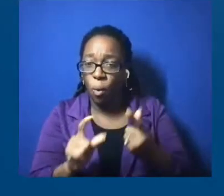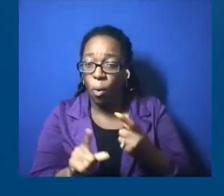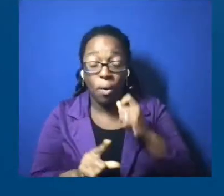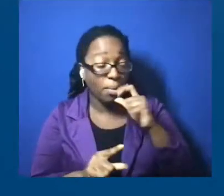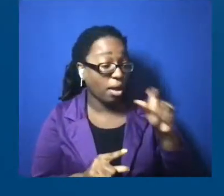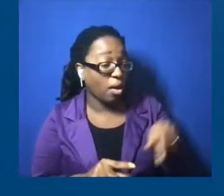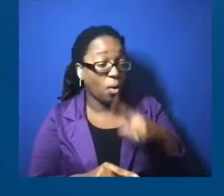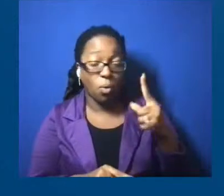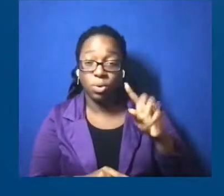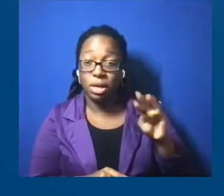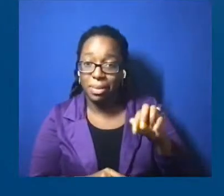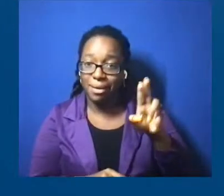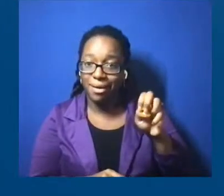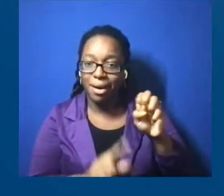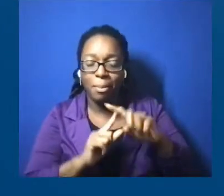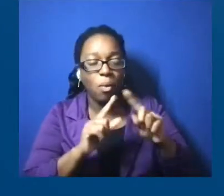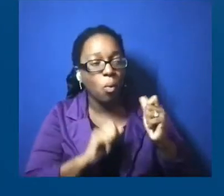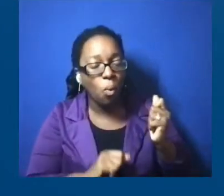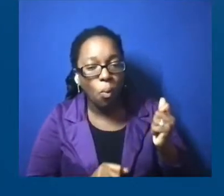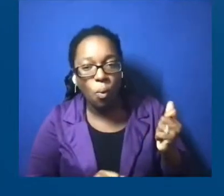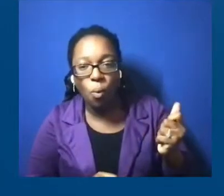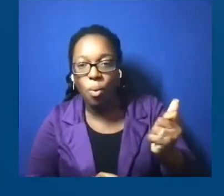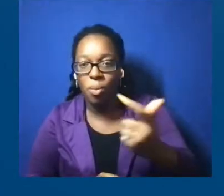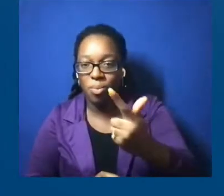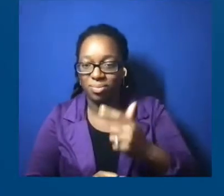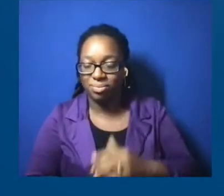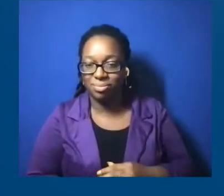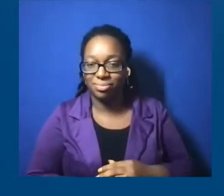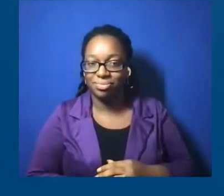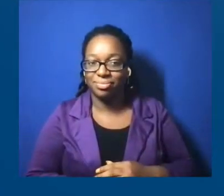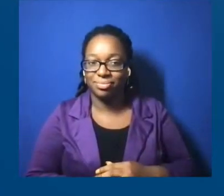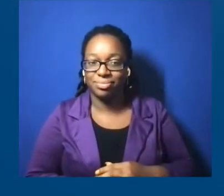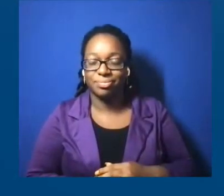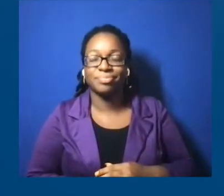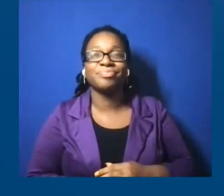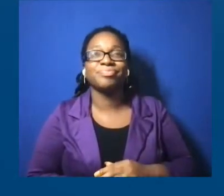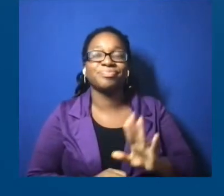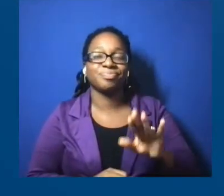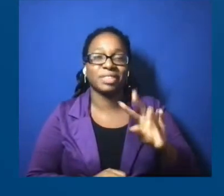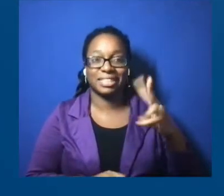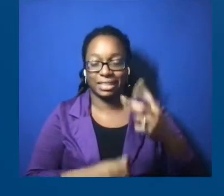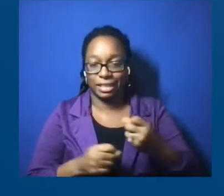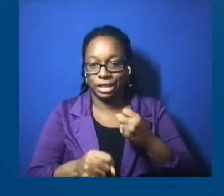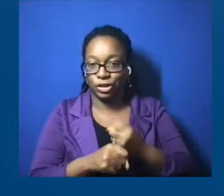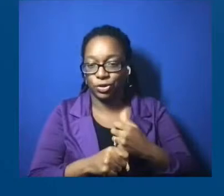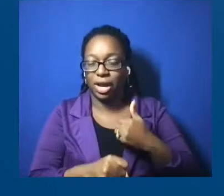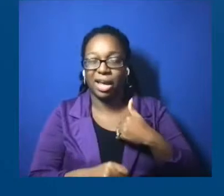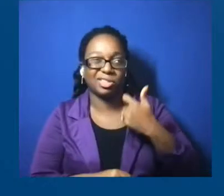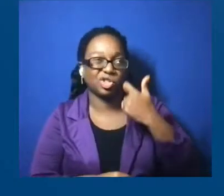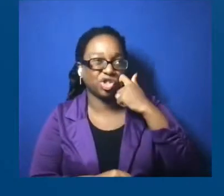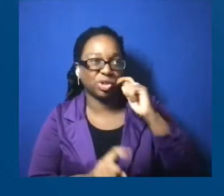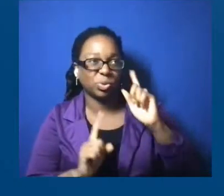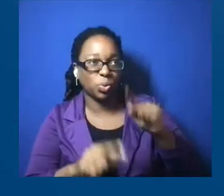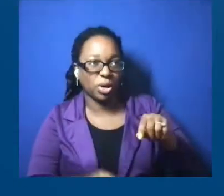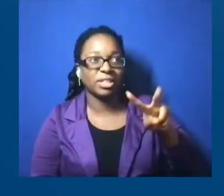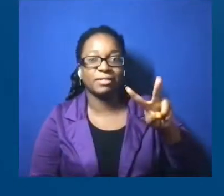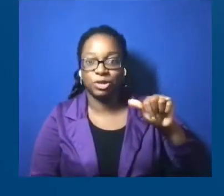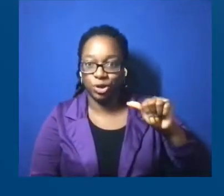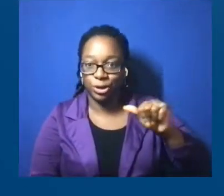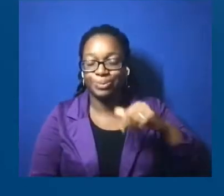for everyone. And hold up a second here. I was in Virginia not long ago, talking